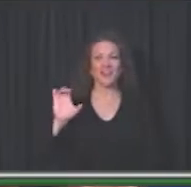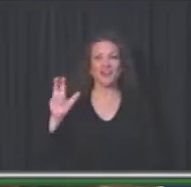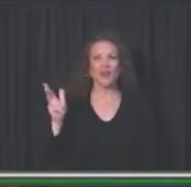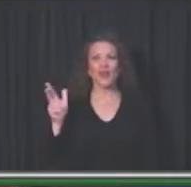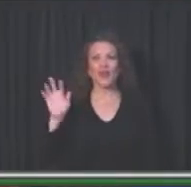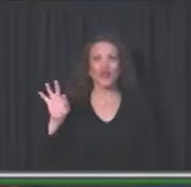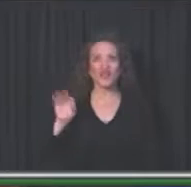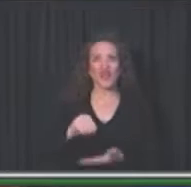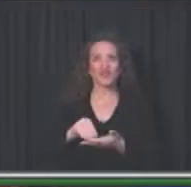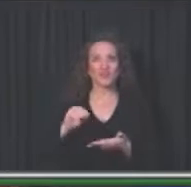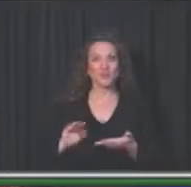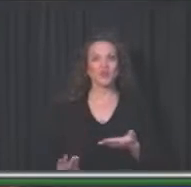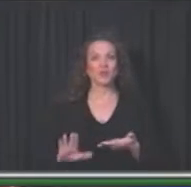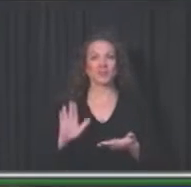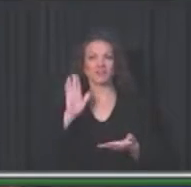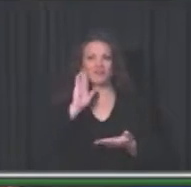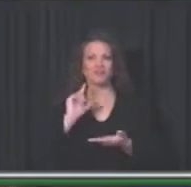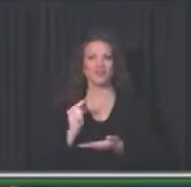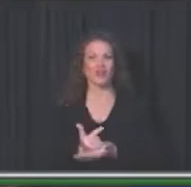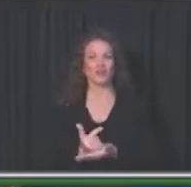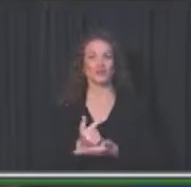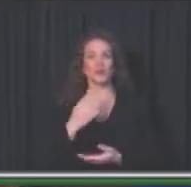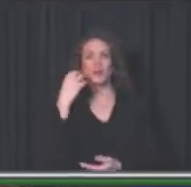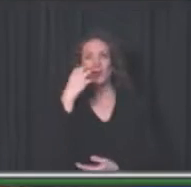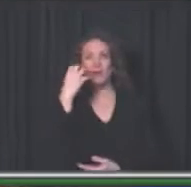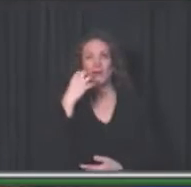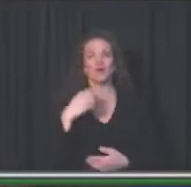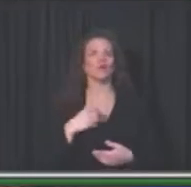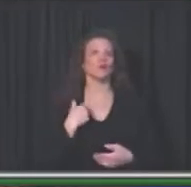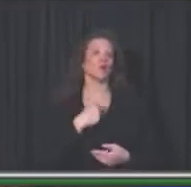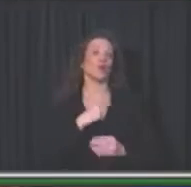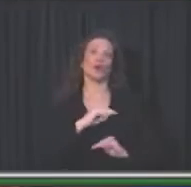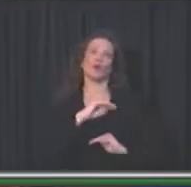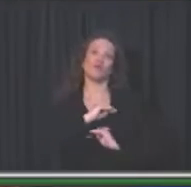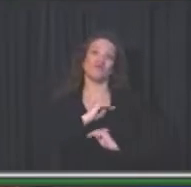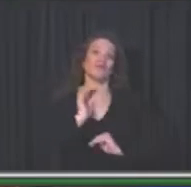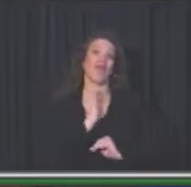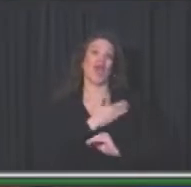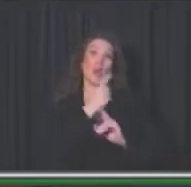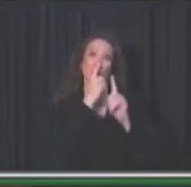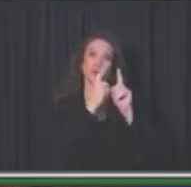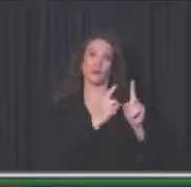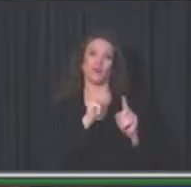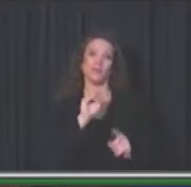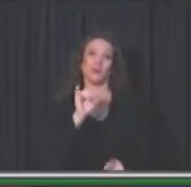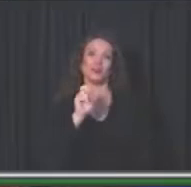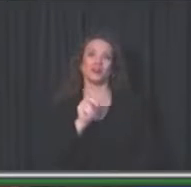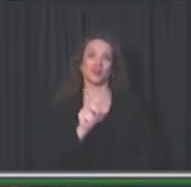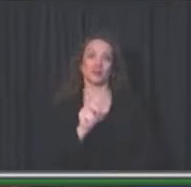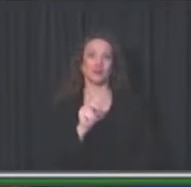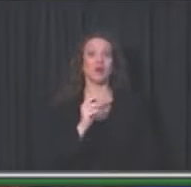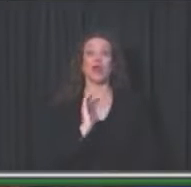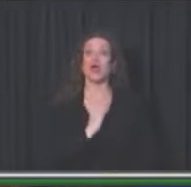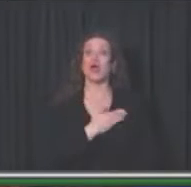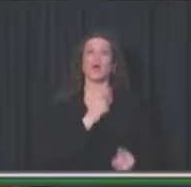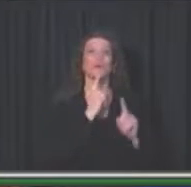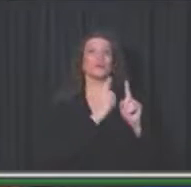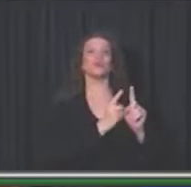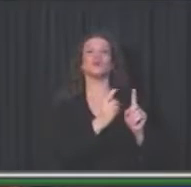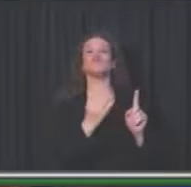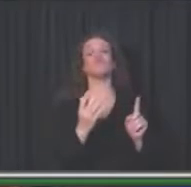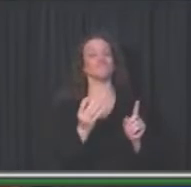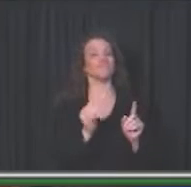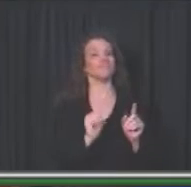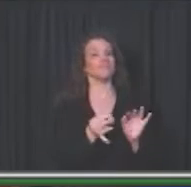4,939 students. We are living up to our mission, and our mission is simple.